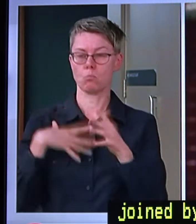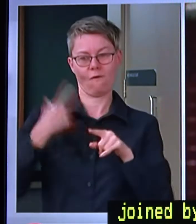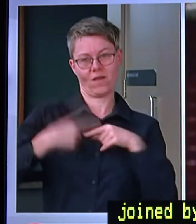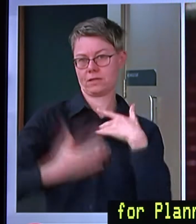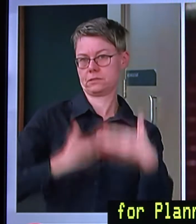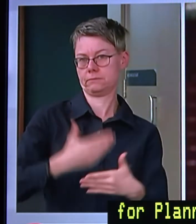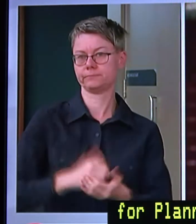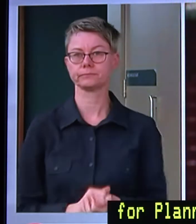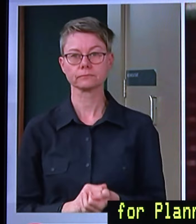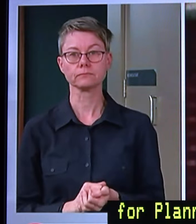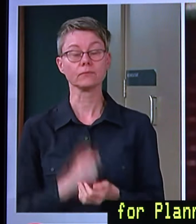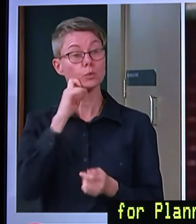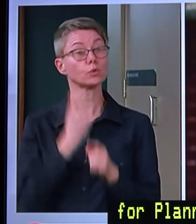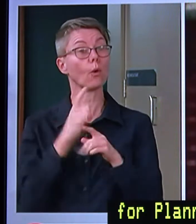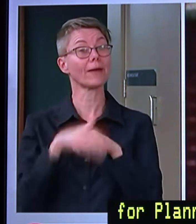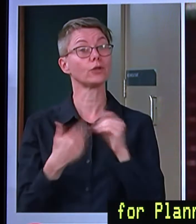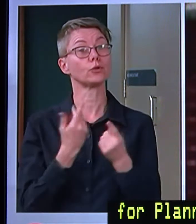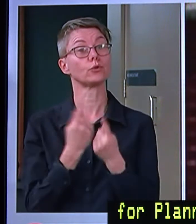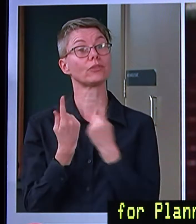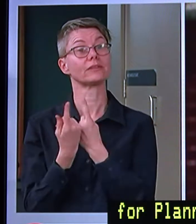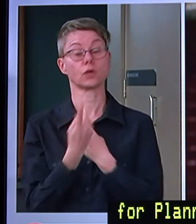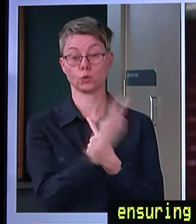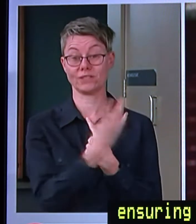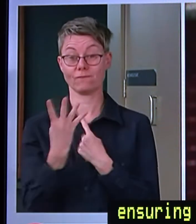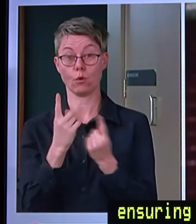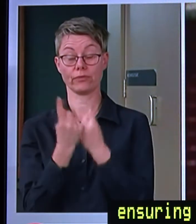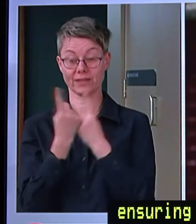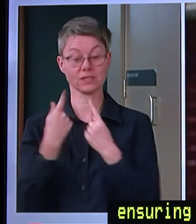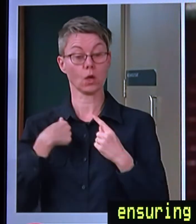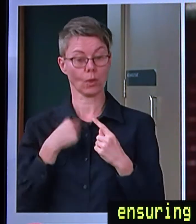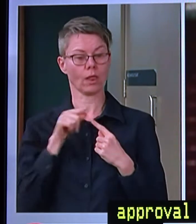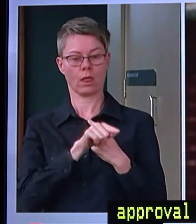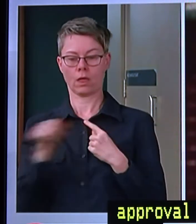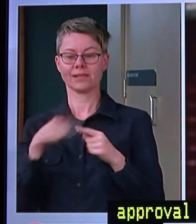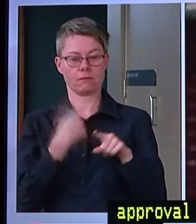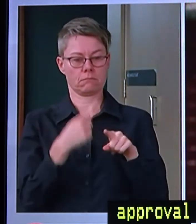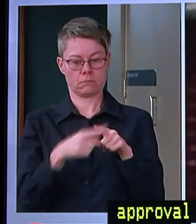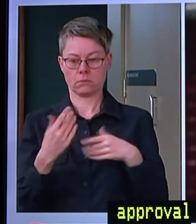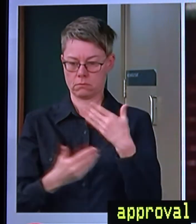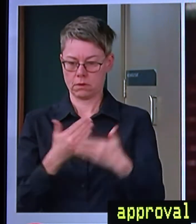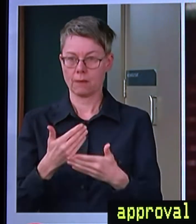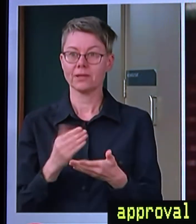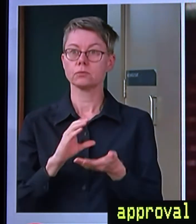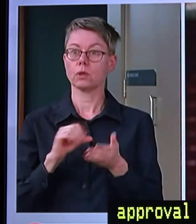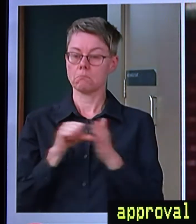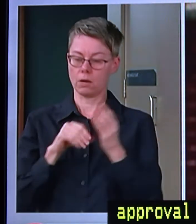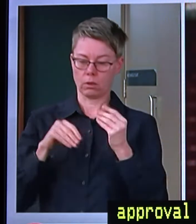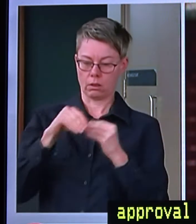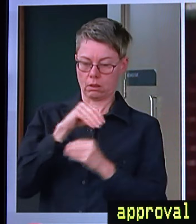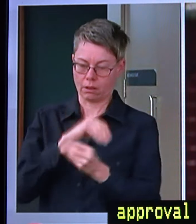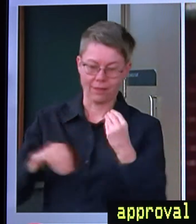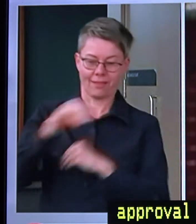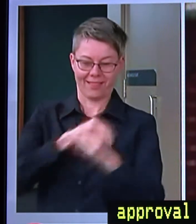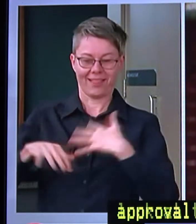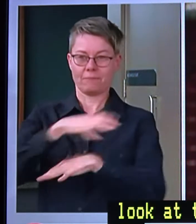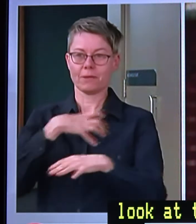in detail the first tranche we're looking at. There's 24 projects we have identified that will boost billions into the economy and provide jobs.